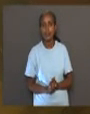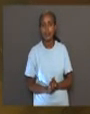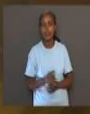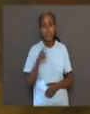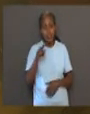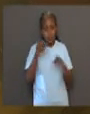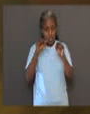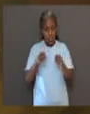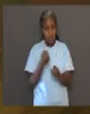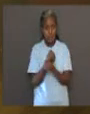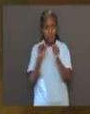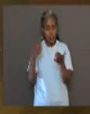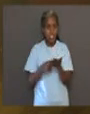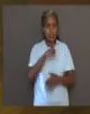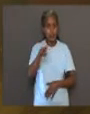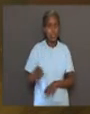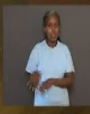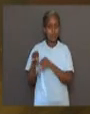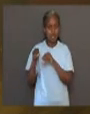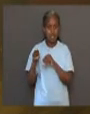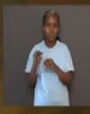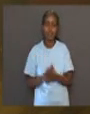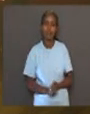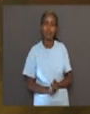Were you able to solve this problem, students?